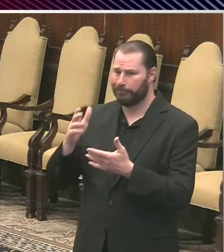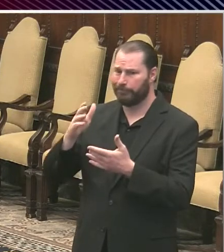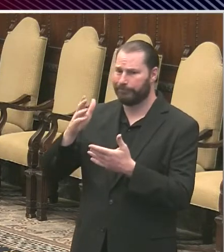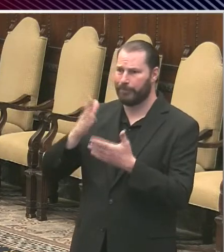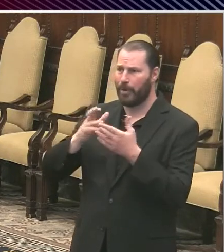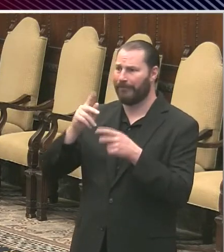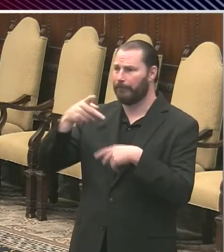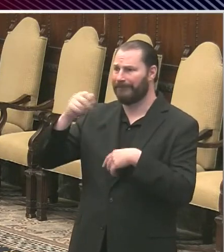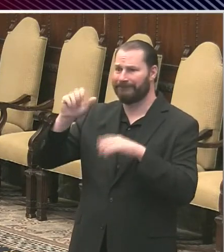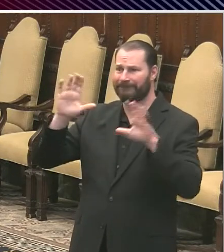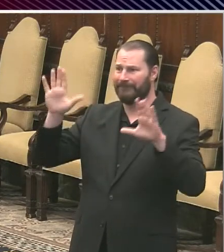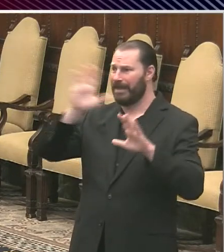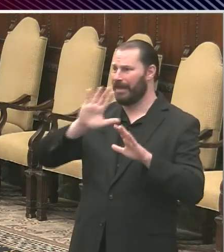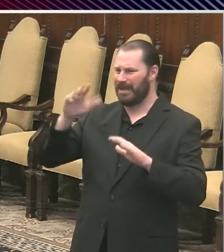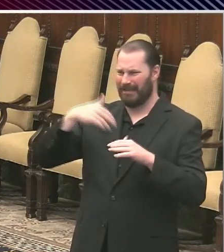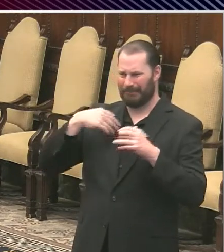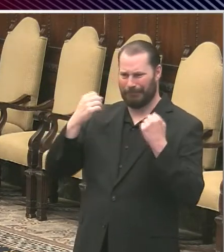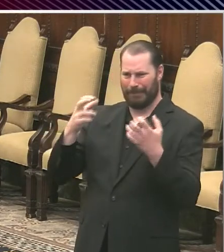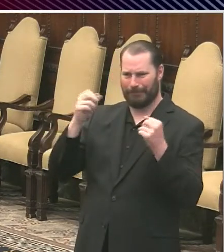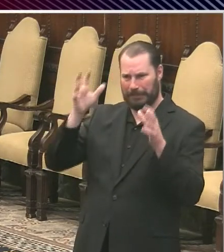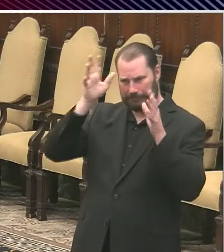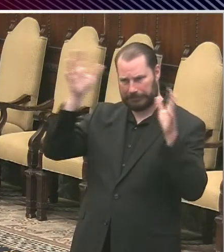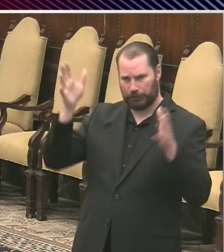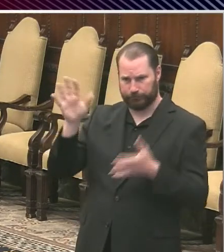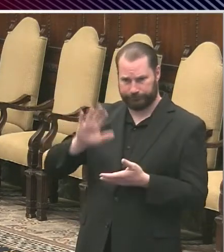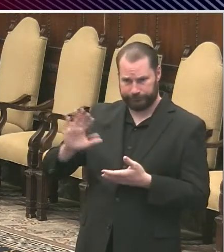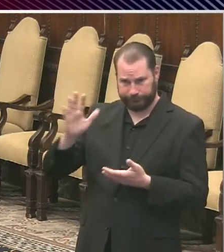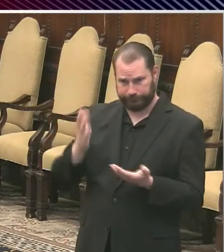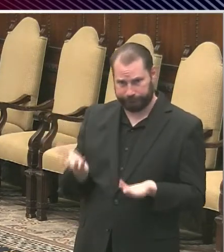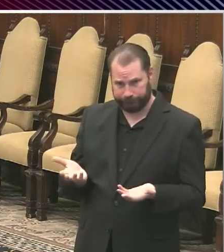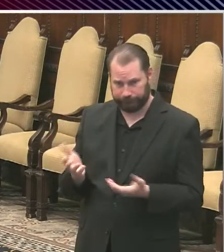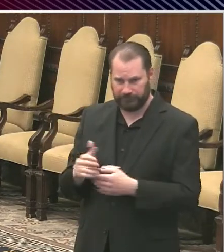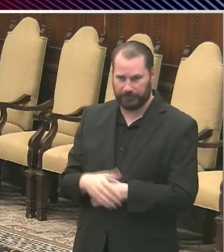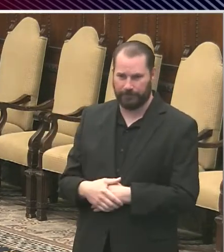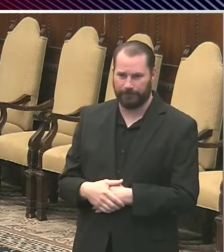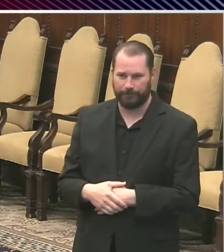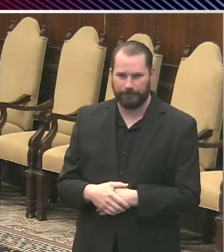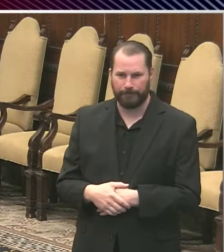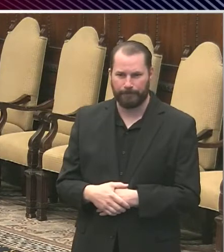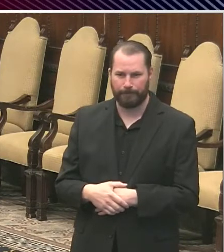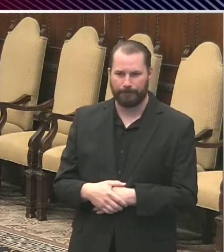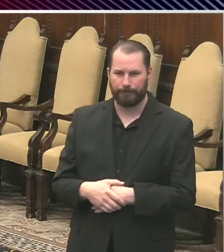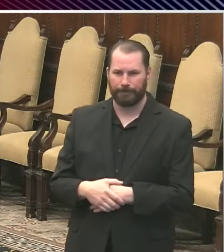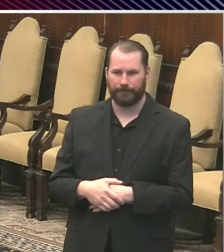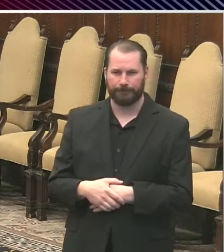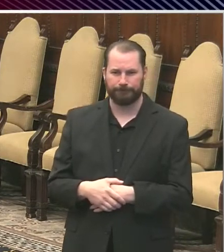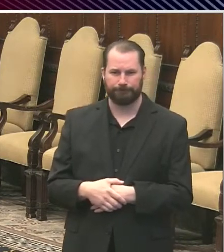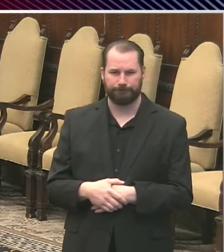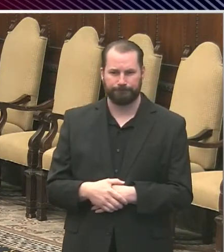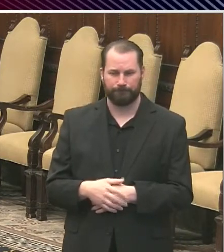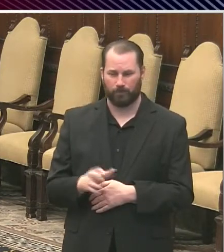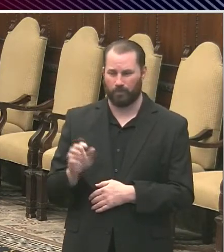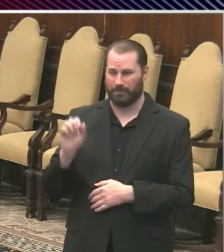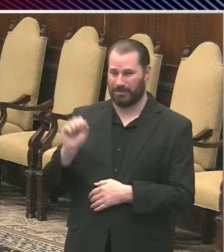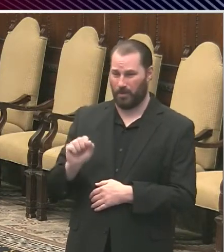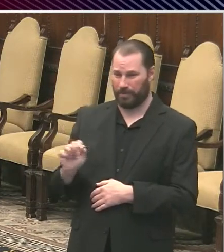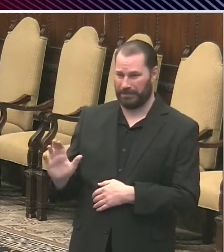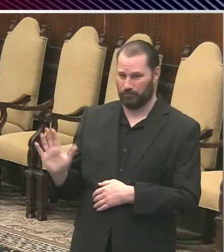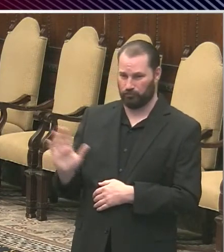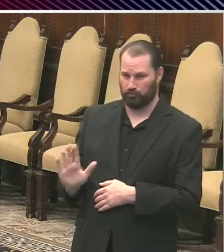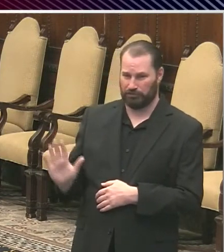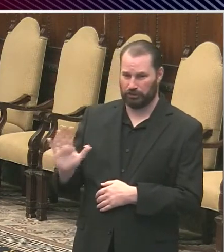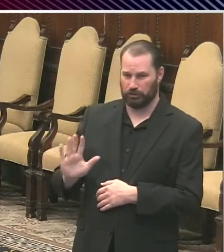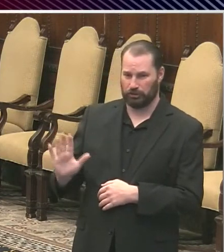date. Doesn't say that they won't be more impacted later on. But as you get further east and south, the concentration of